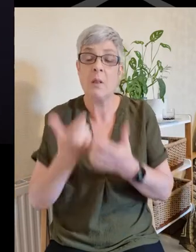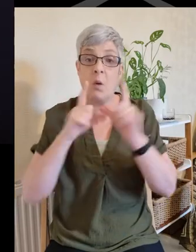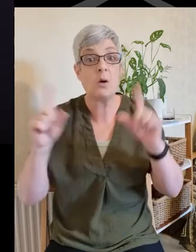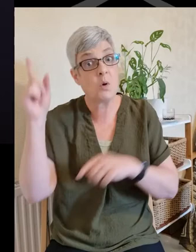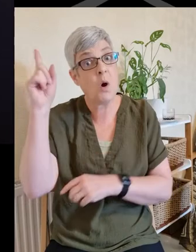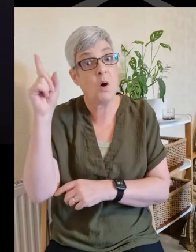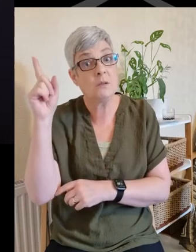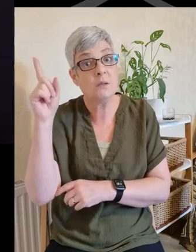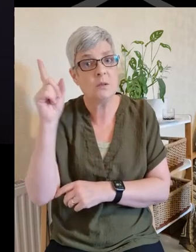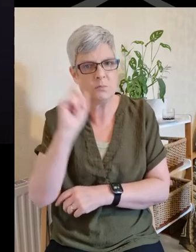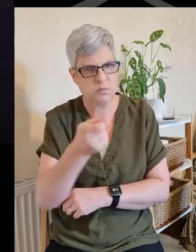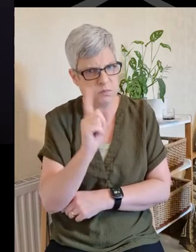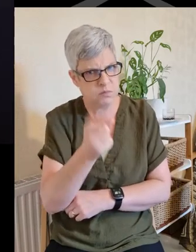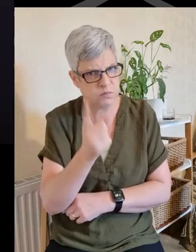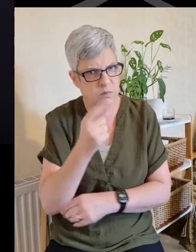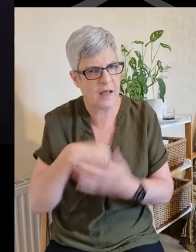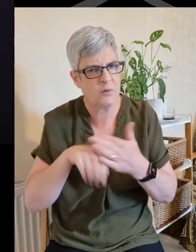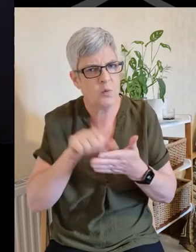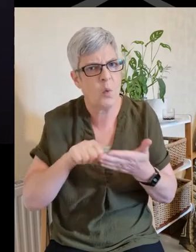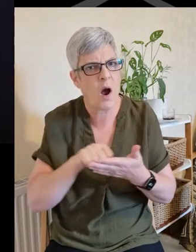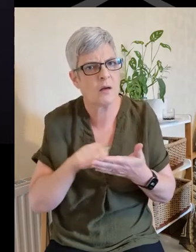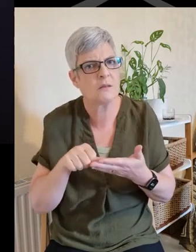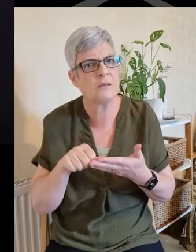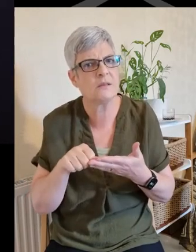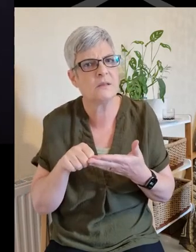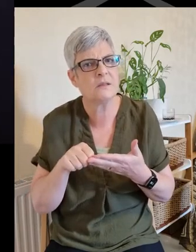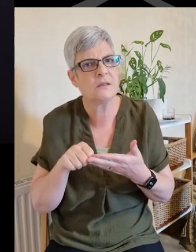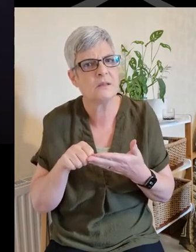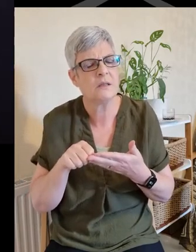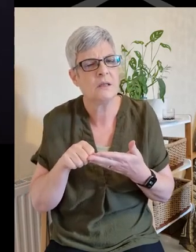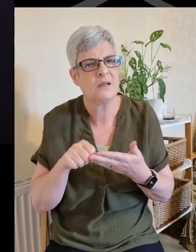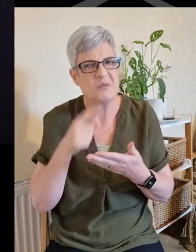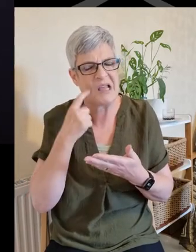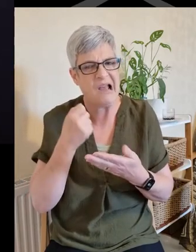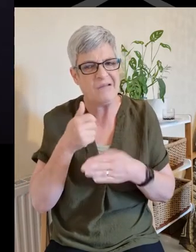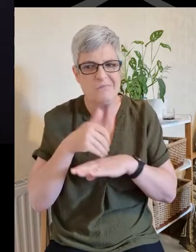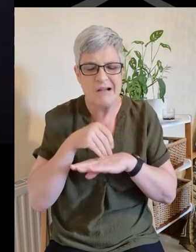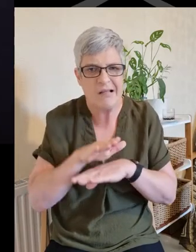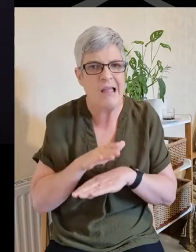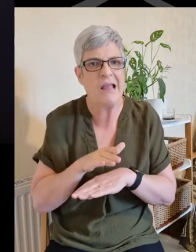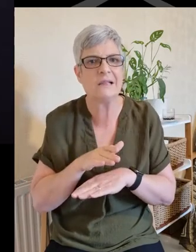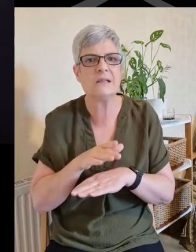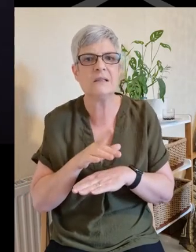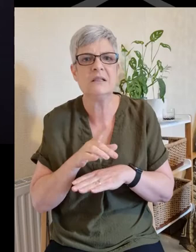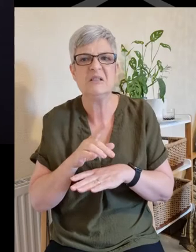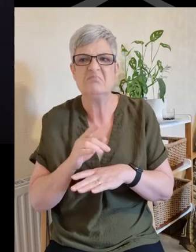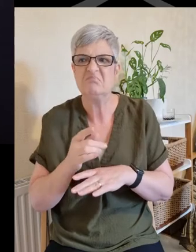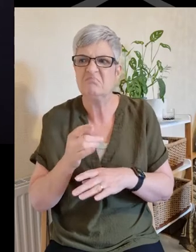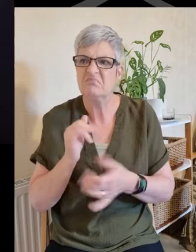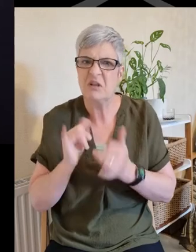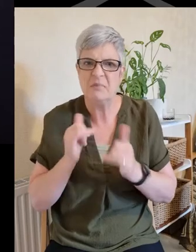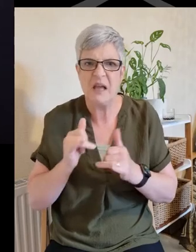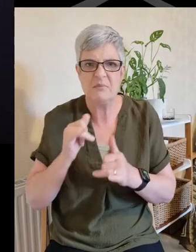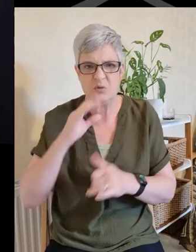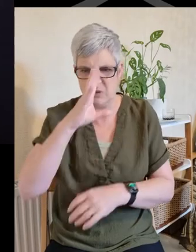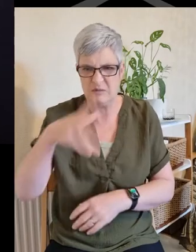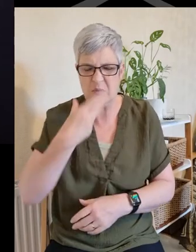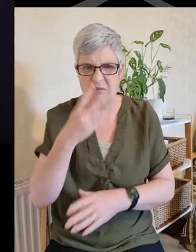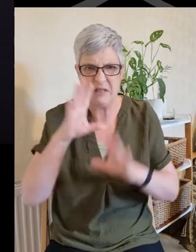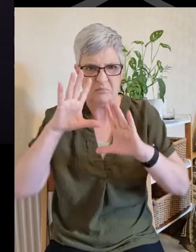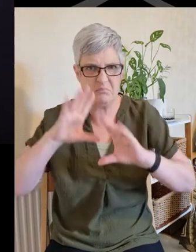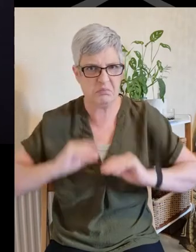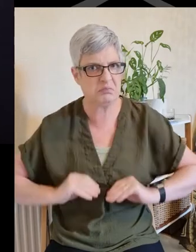Lord God, you warn us in your word that we can neglect and sometimes we can't quench your Holy Spirit.